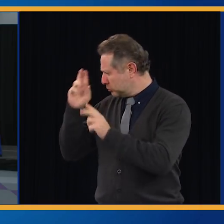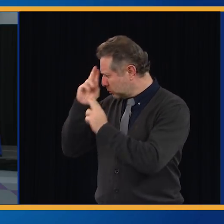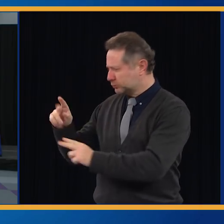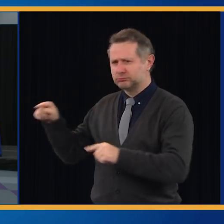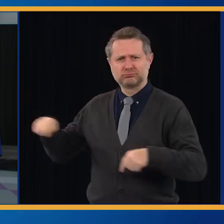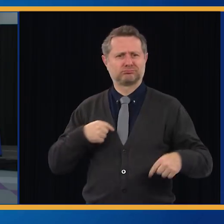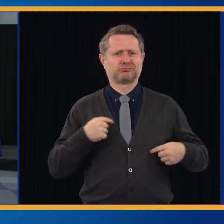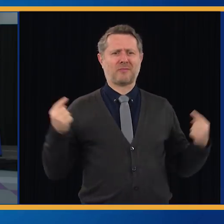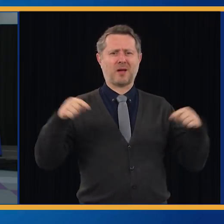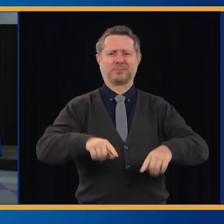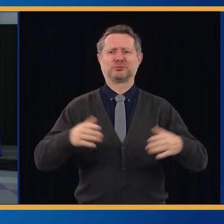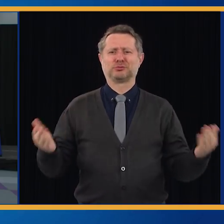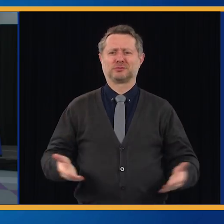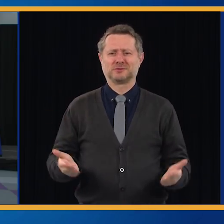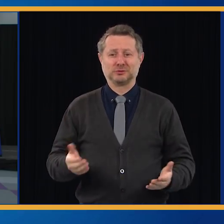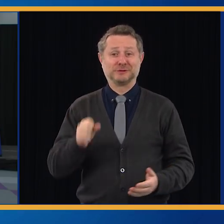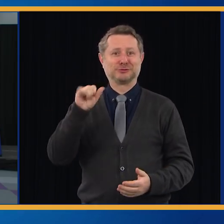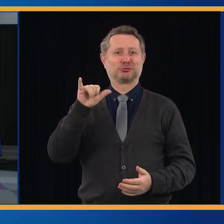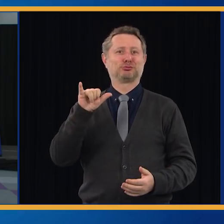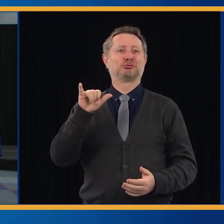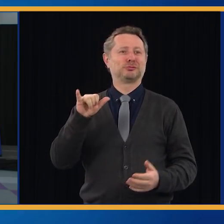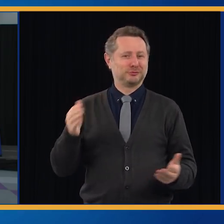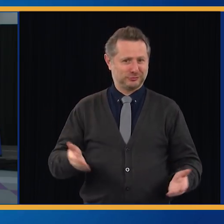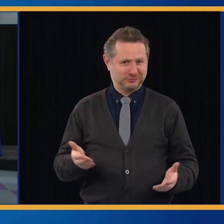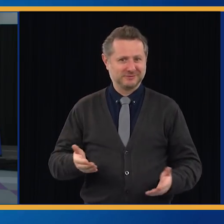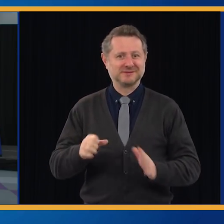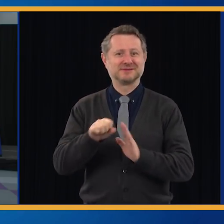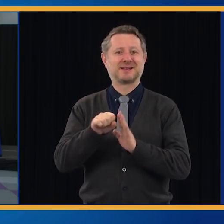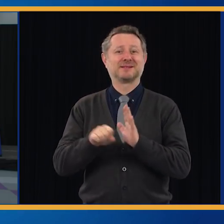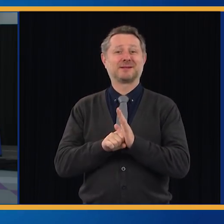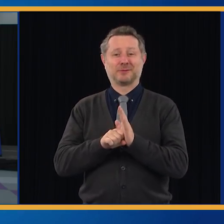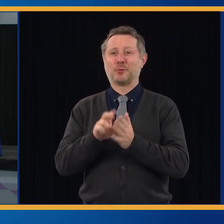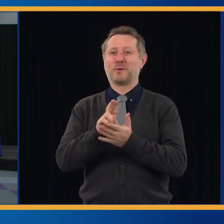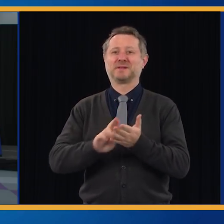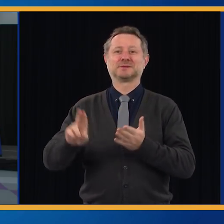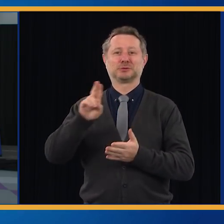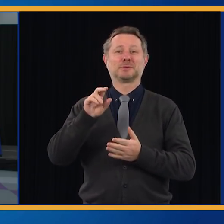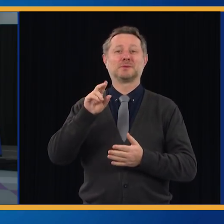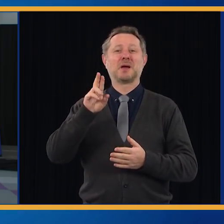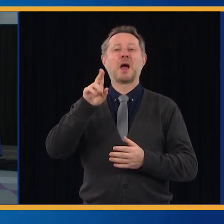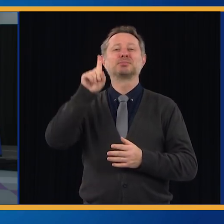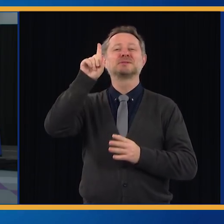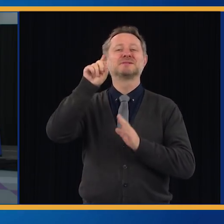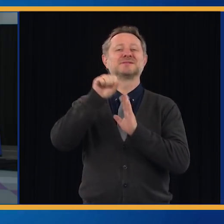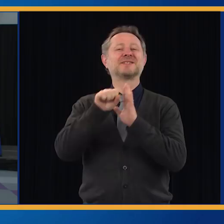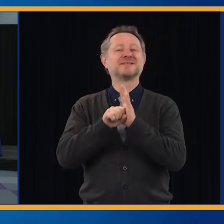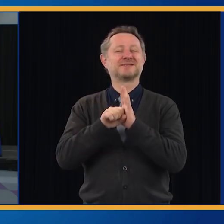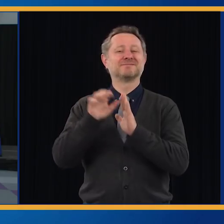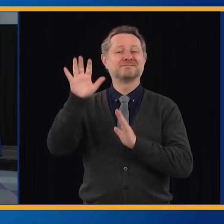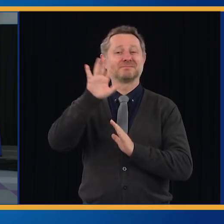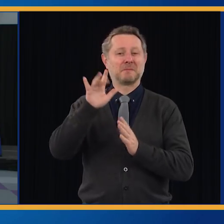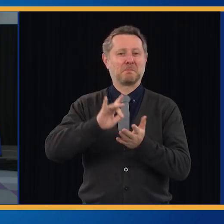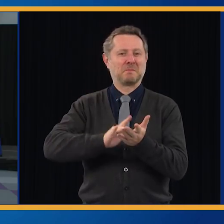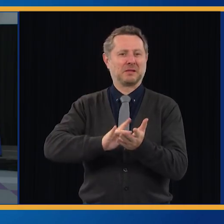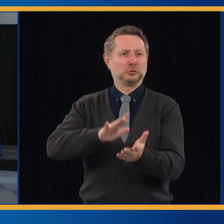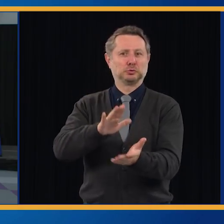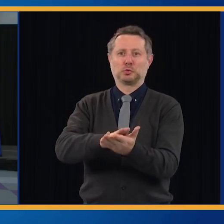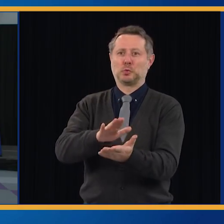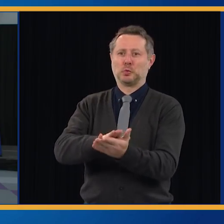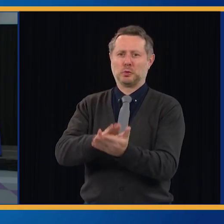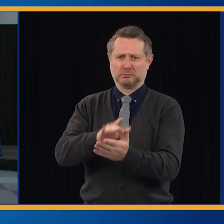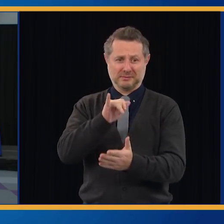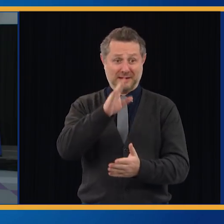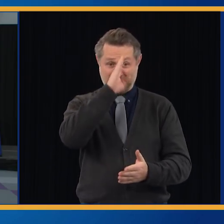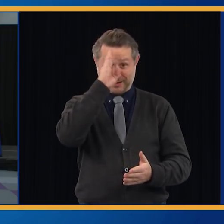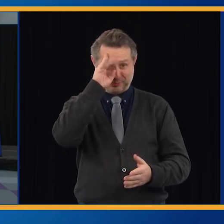Syracuse, State University of New York, upstate, medical school and hospital. I had a chance to